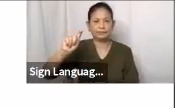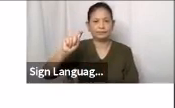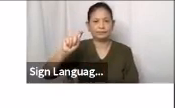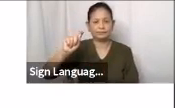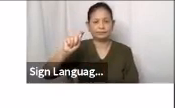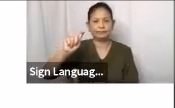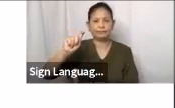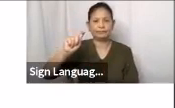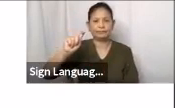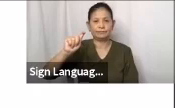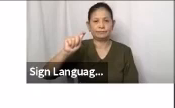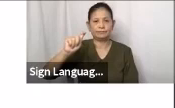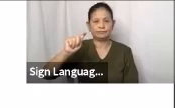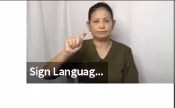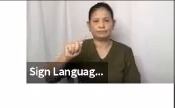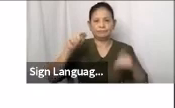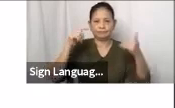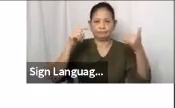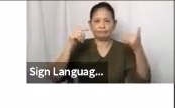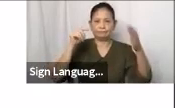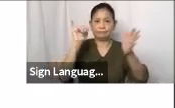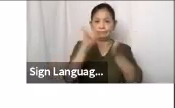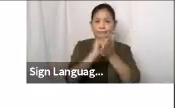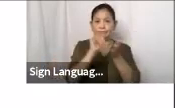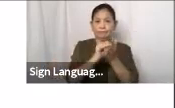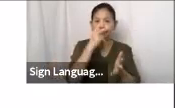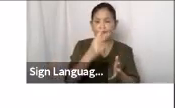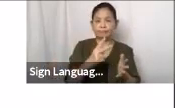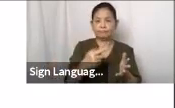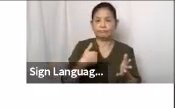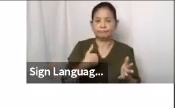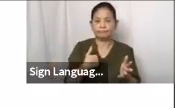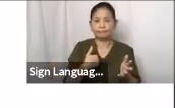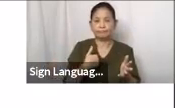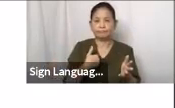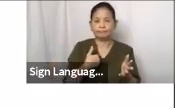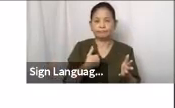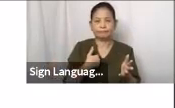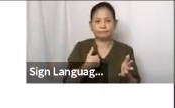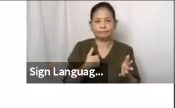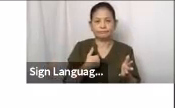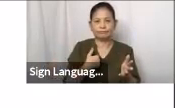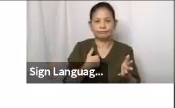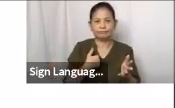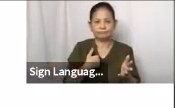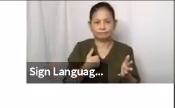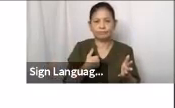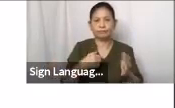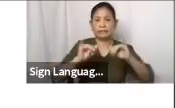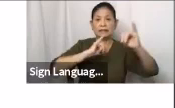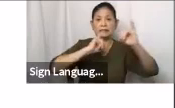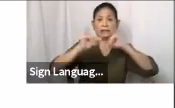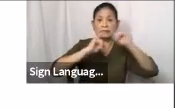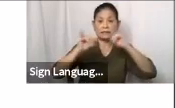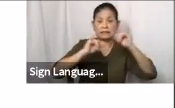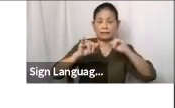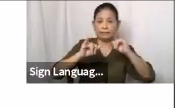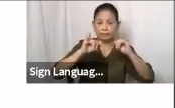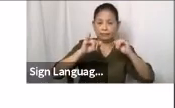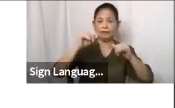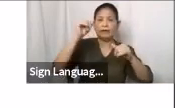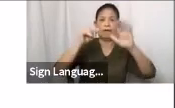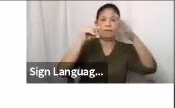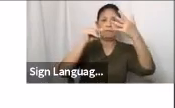Yeah. Okay. So when we took this, the one-to-one interviews, we found that 15 out of